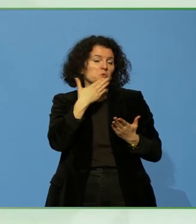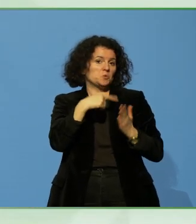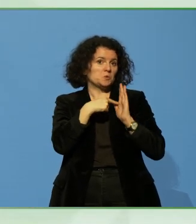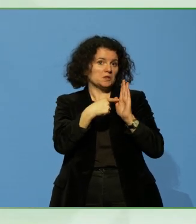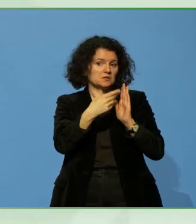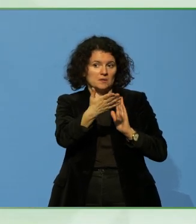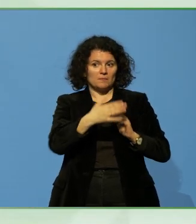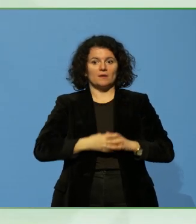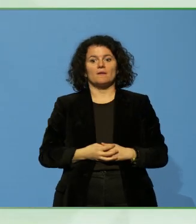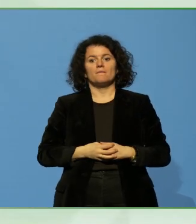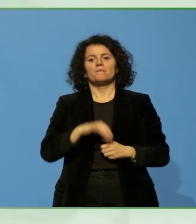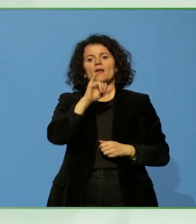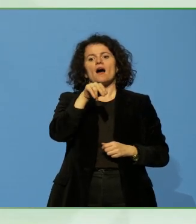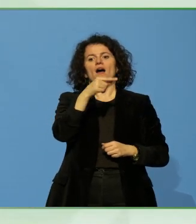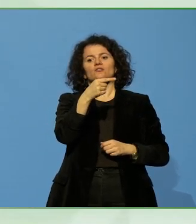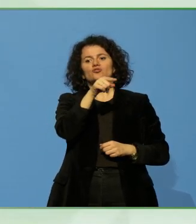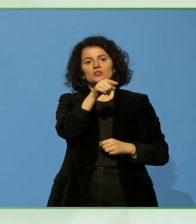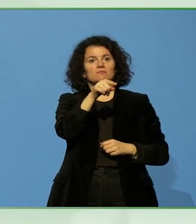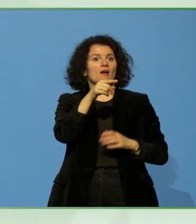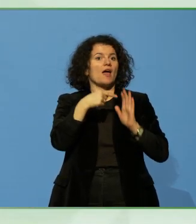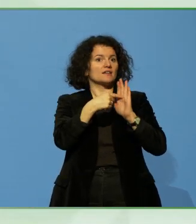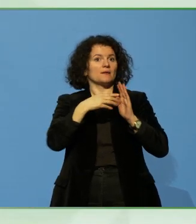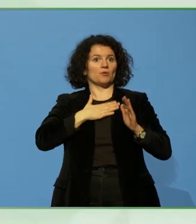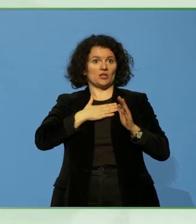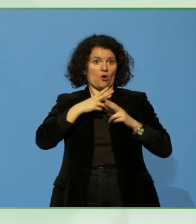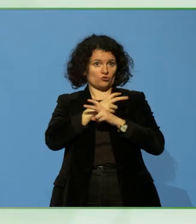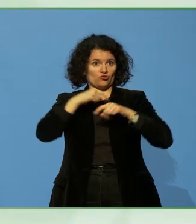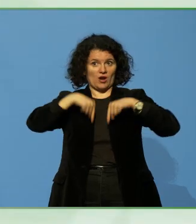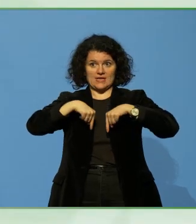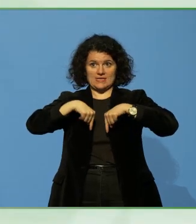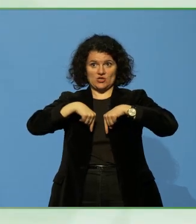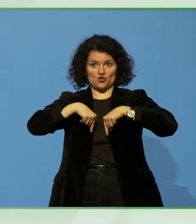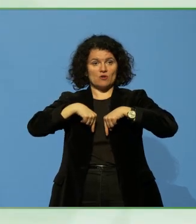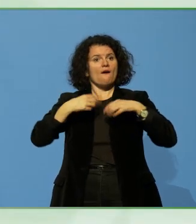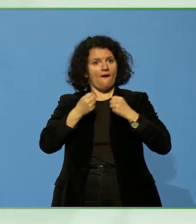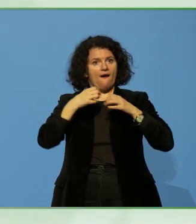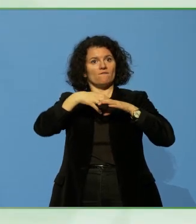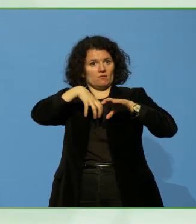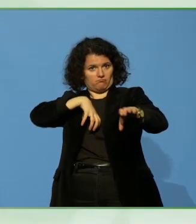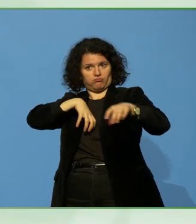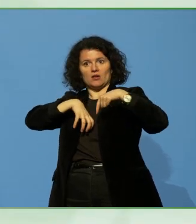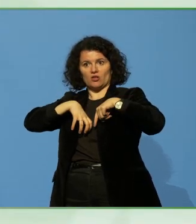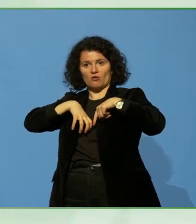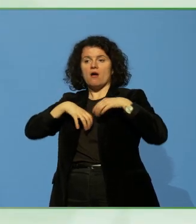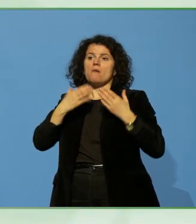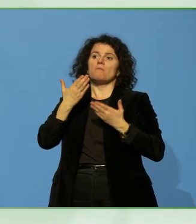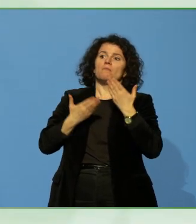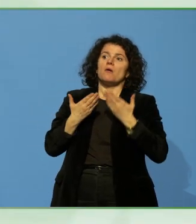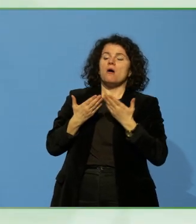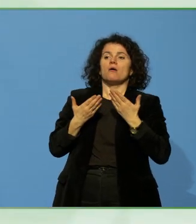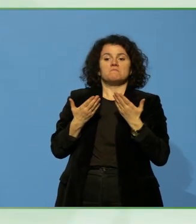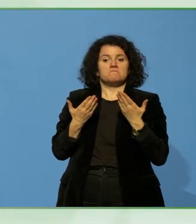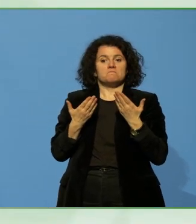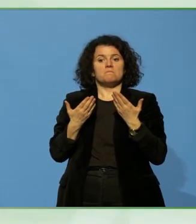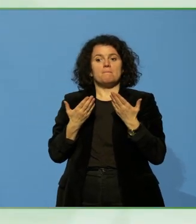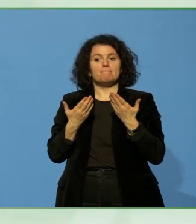that ING would have that in Austria, even though they have a branch here. Whereas there's other banks who would already have